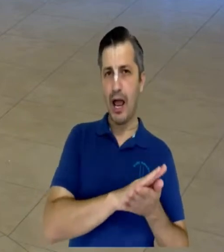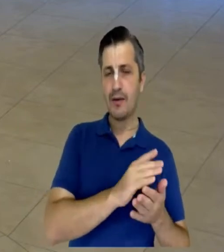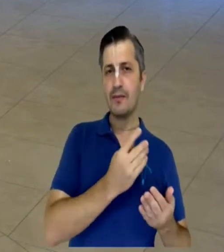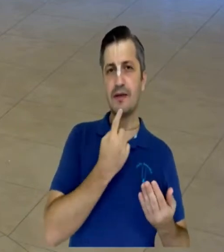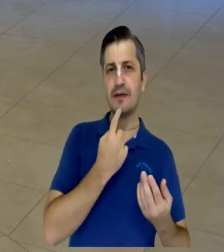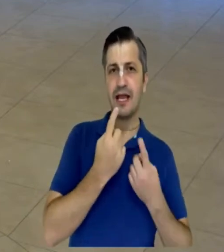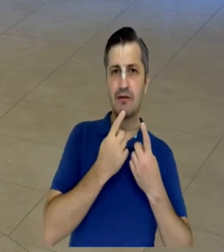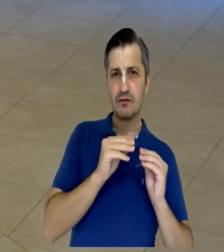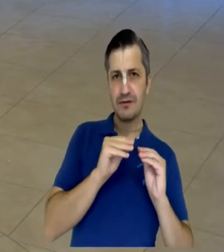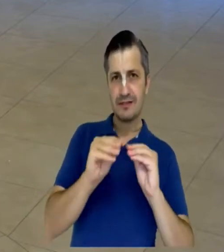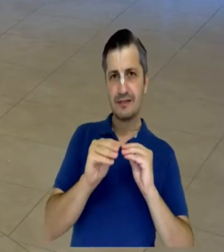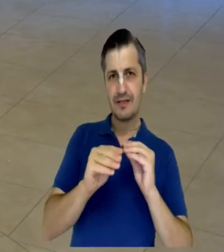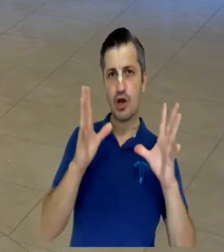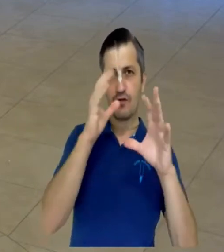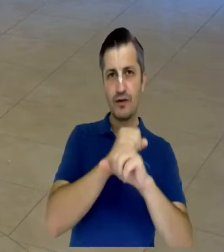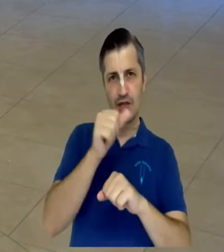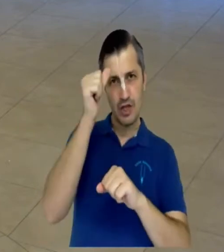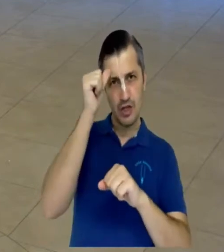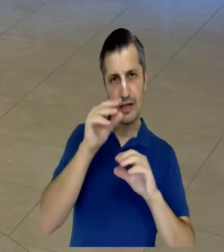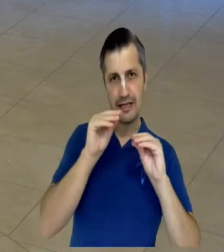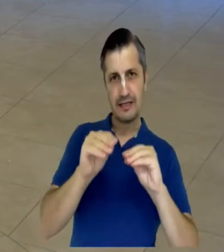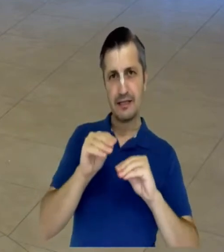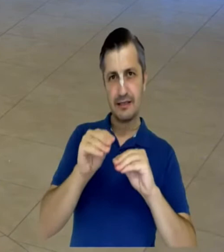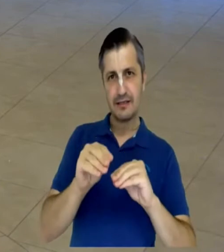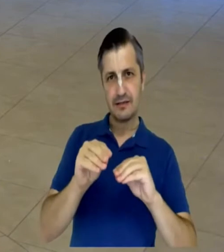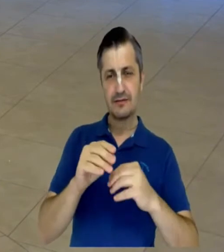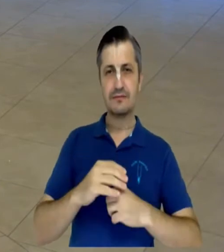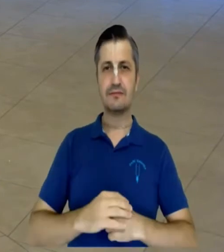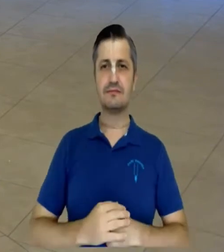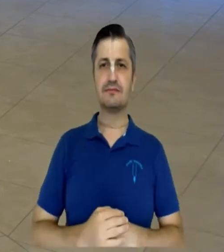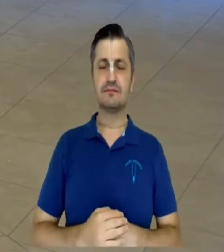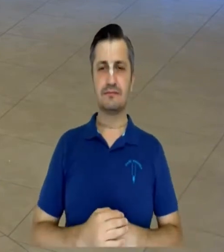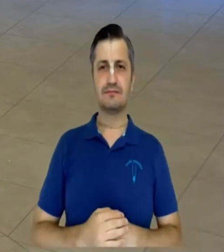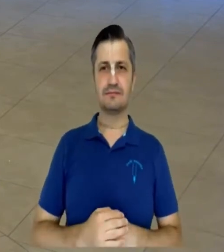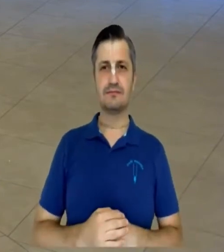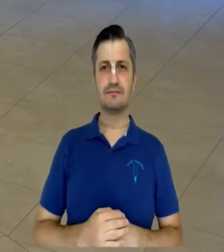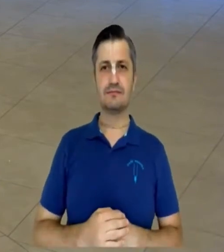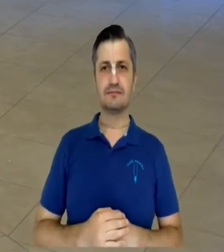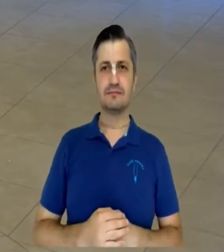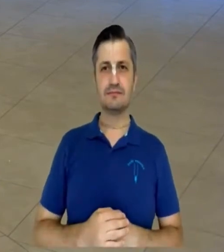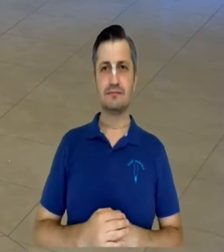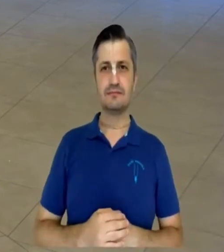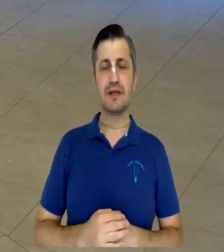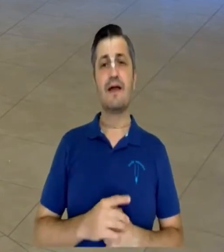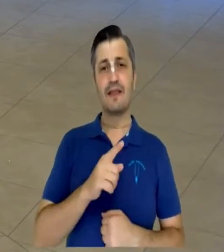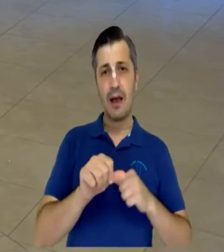gain insight in the most confidential parts of Vedic knowledge. There is a process.